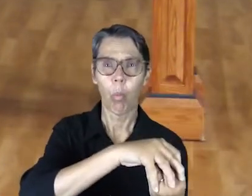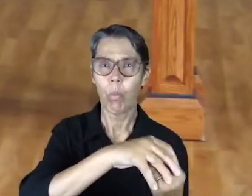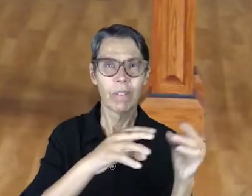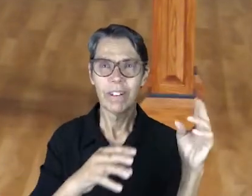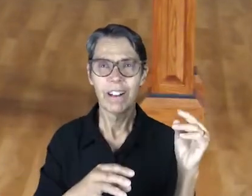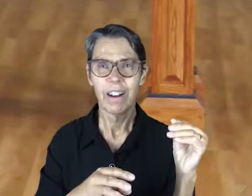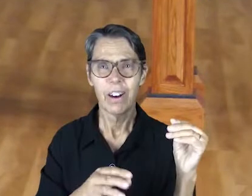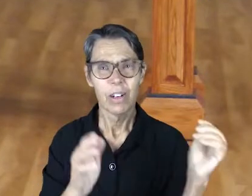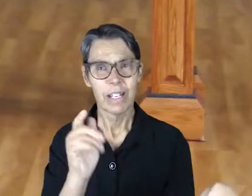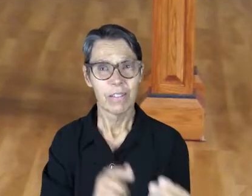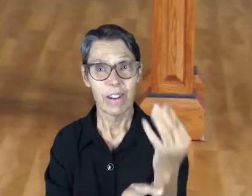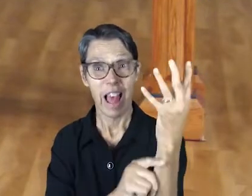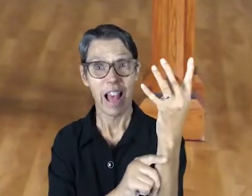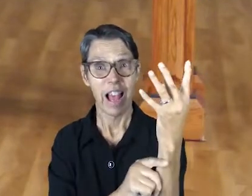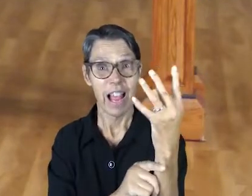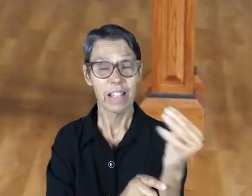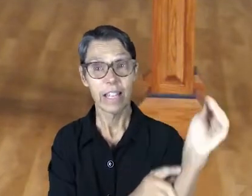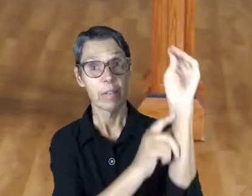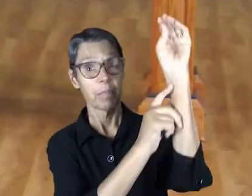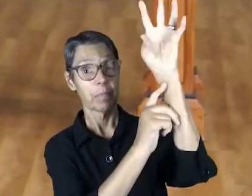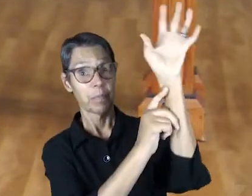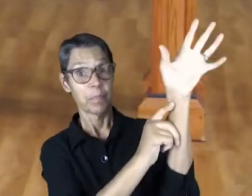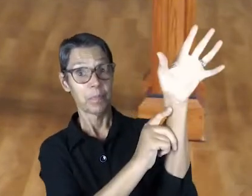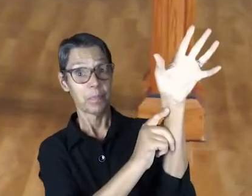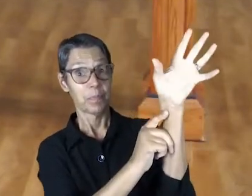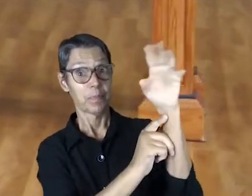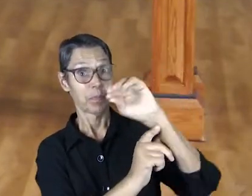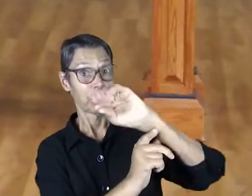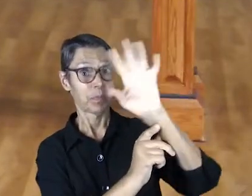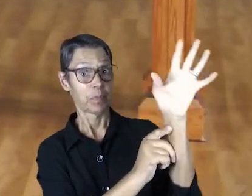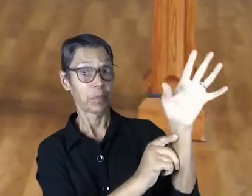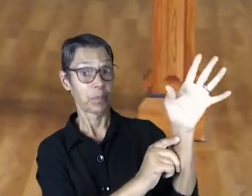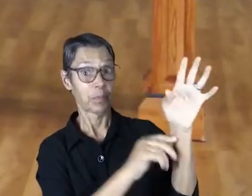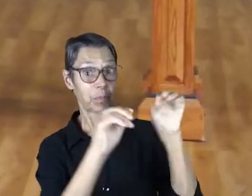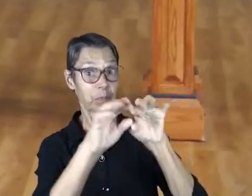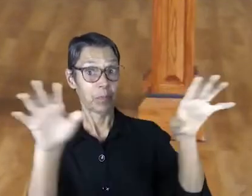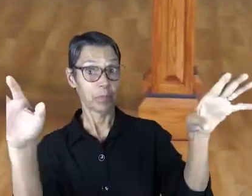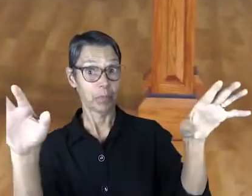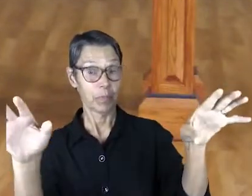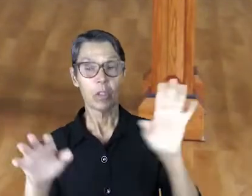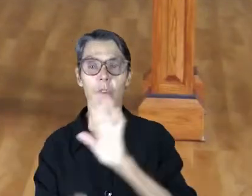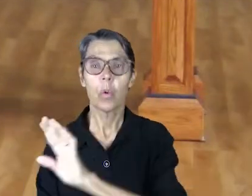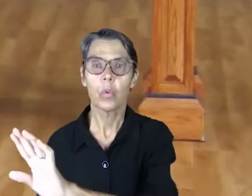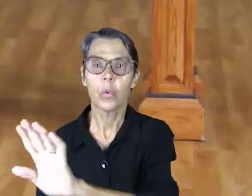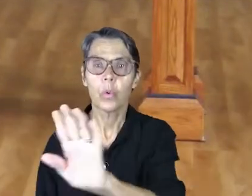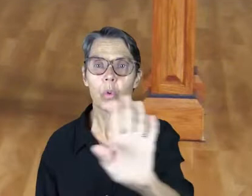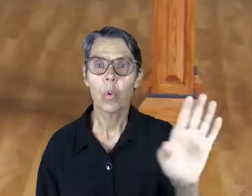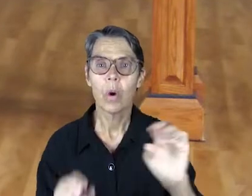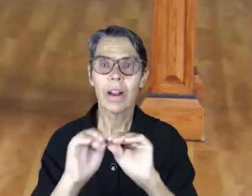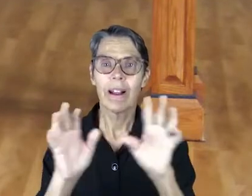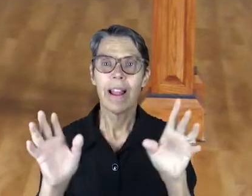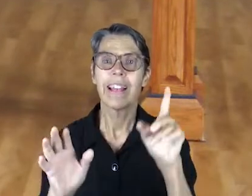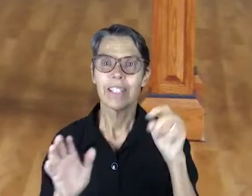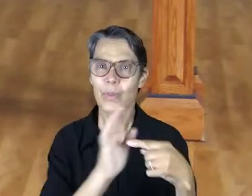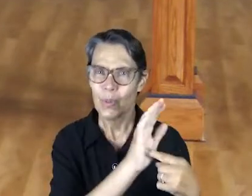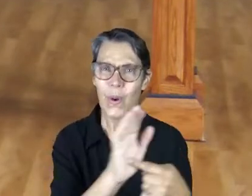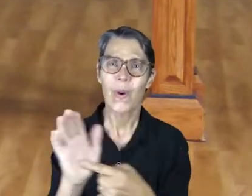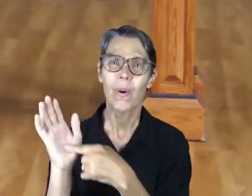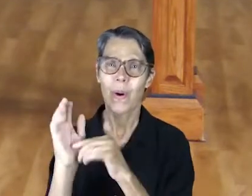the house. So let your light shine through your good works so